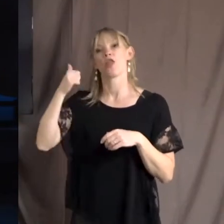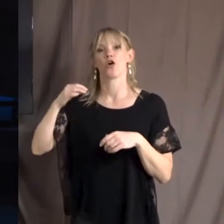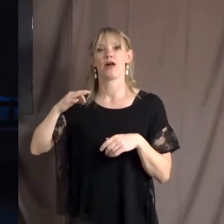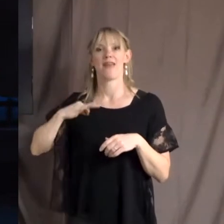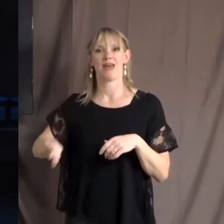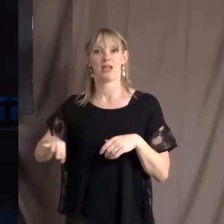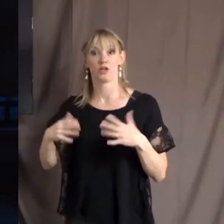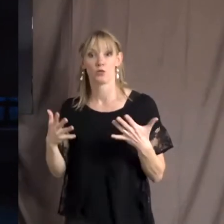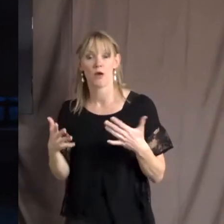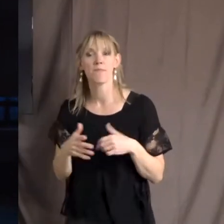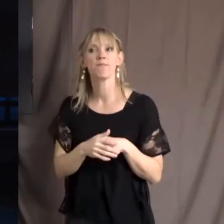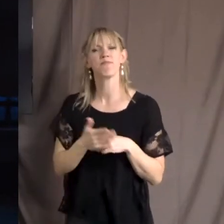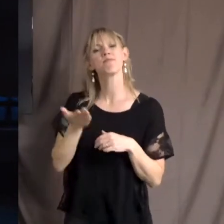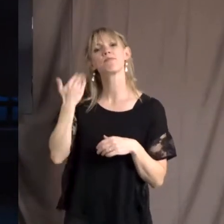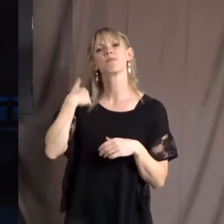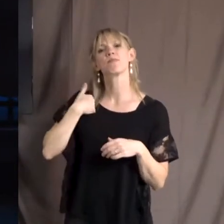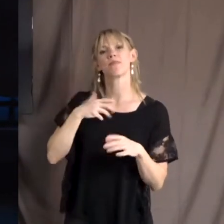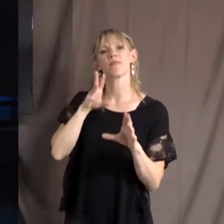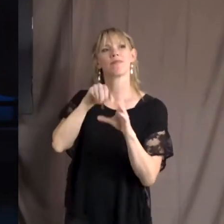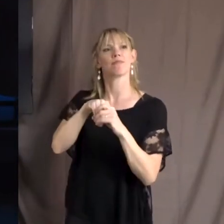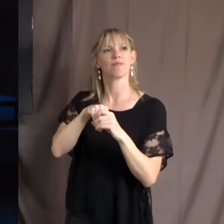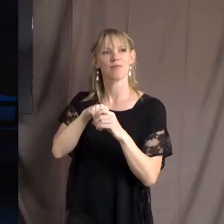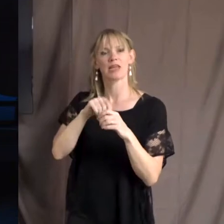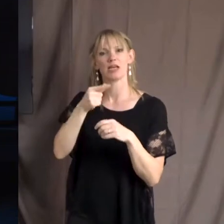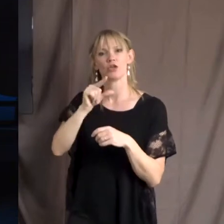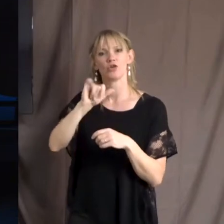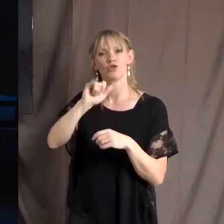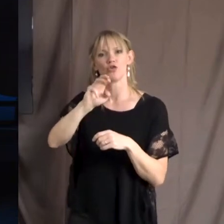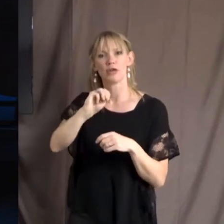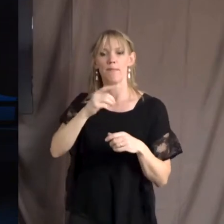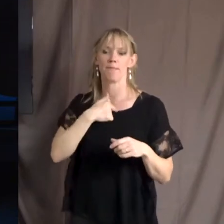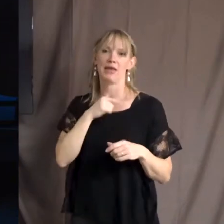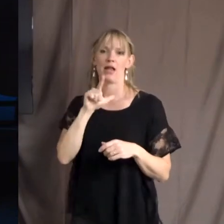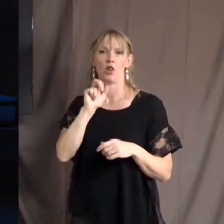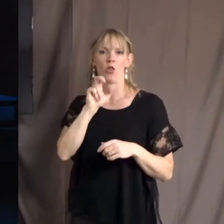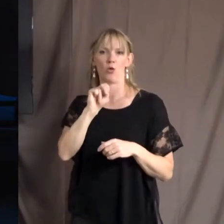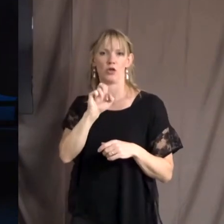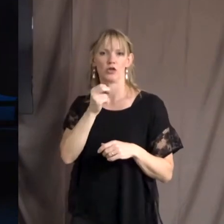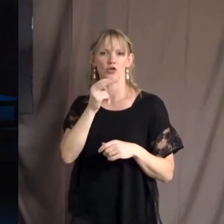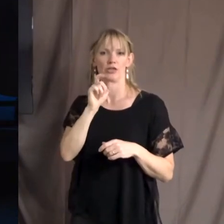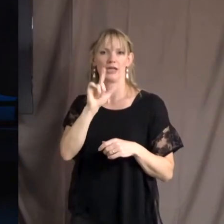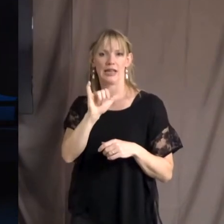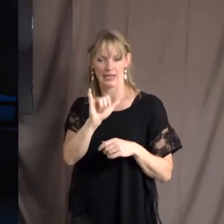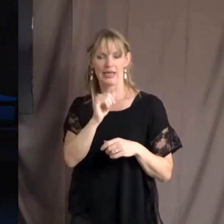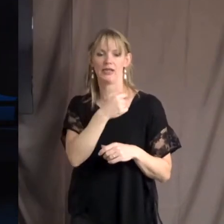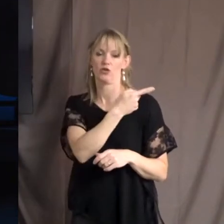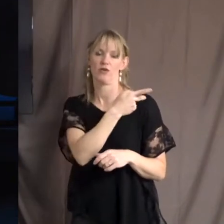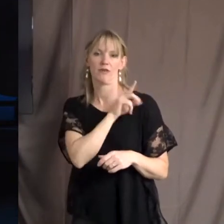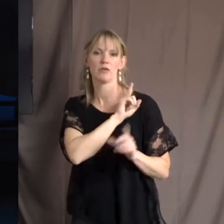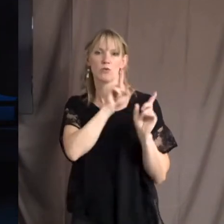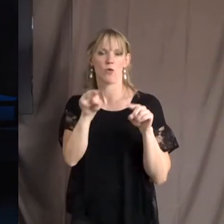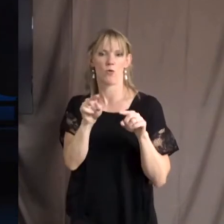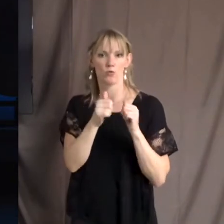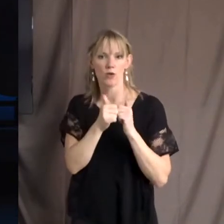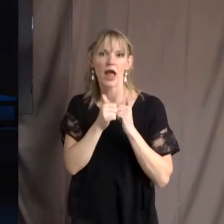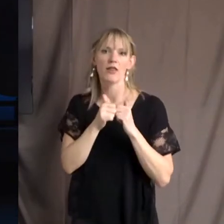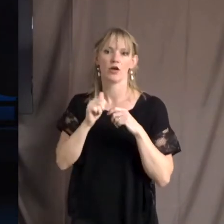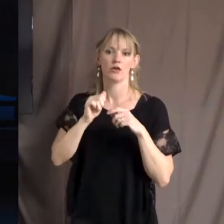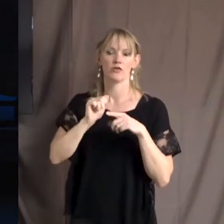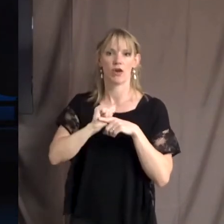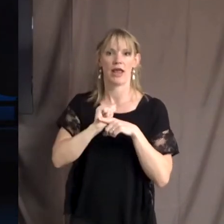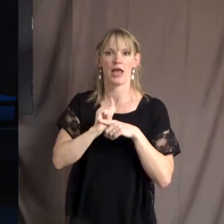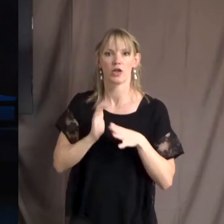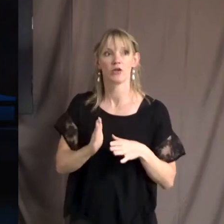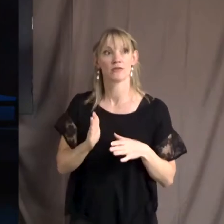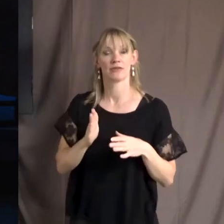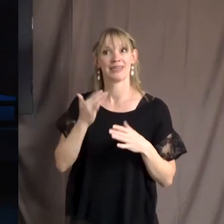belong to a gym that Lauren Sheely was part of, and we would go for classes, and the trainers would work us really hard, and I learned that it's not considered